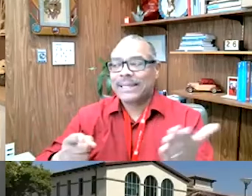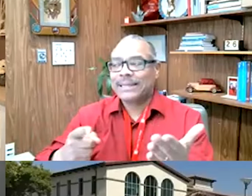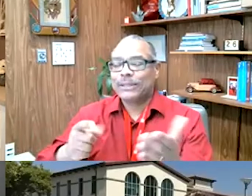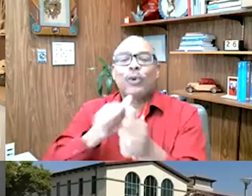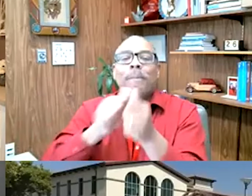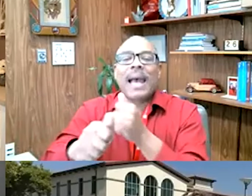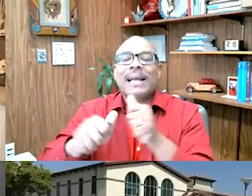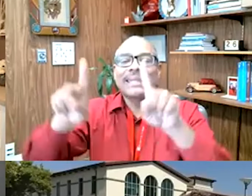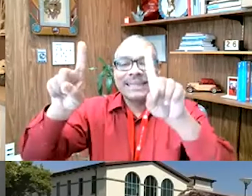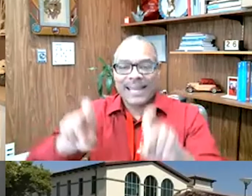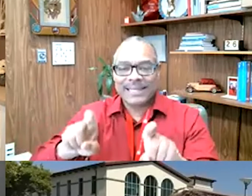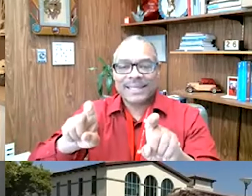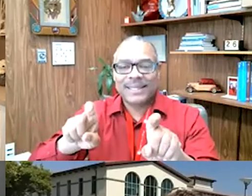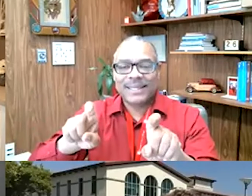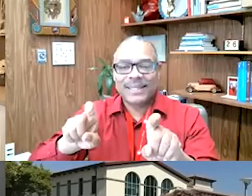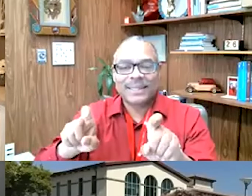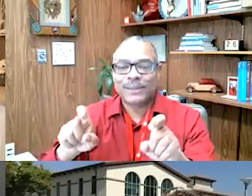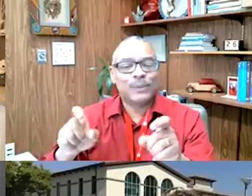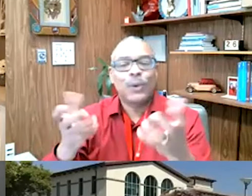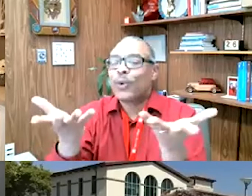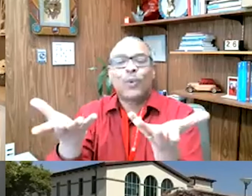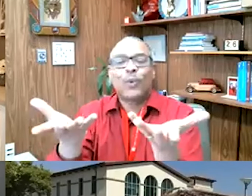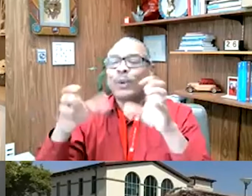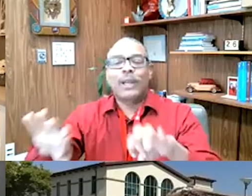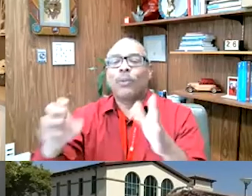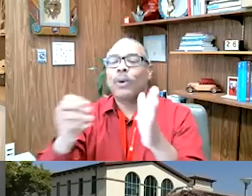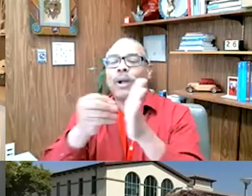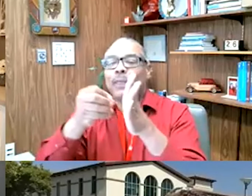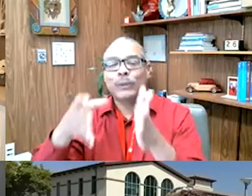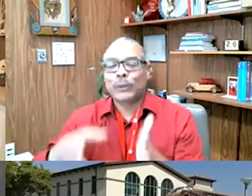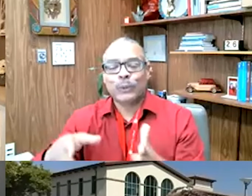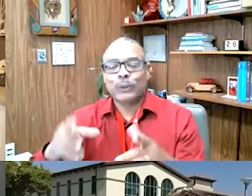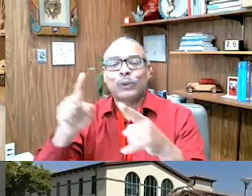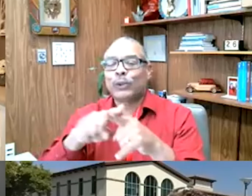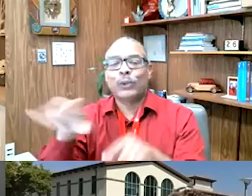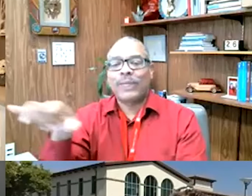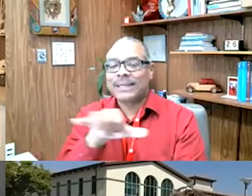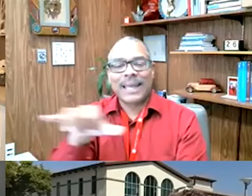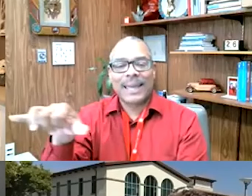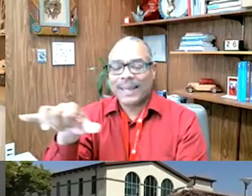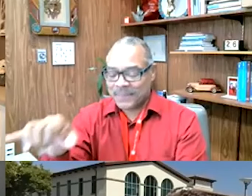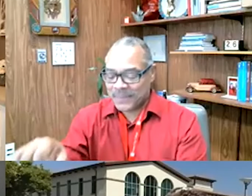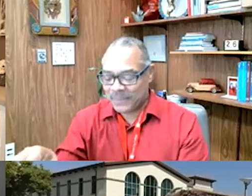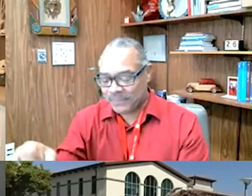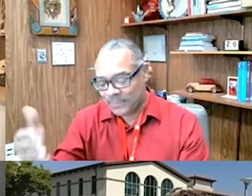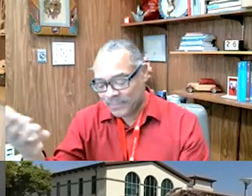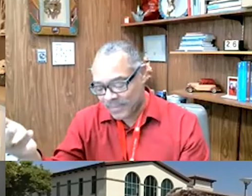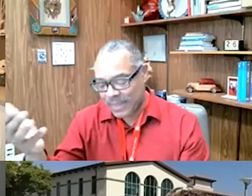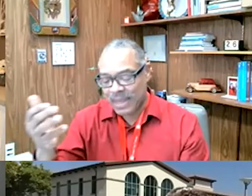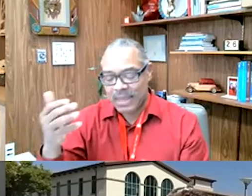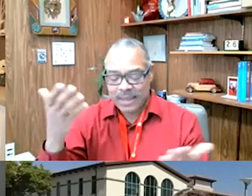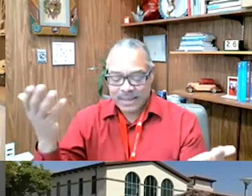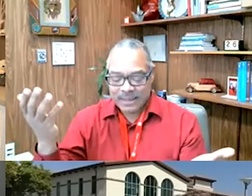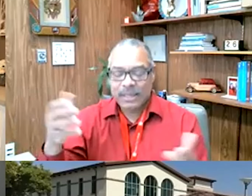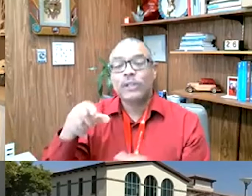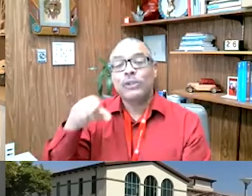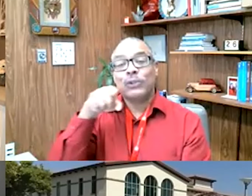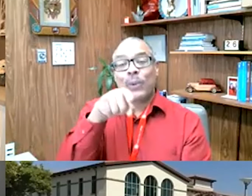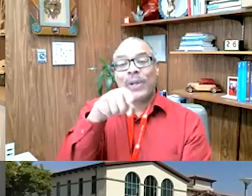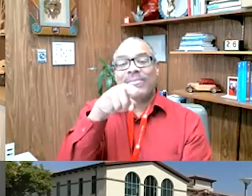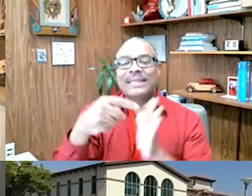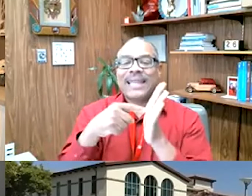to remember, memorize, and pass the test. That was pretty much the goal. We don't want our students to